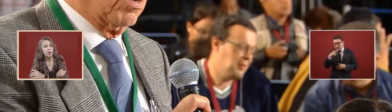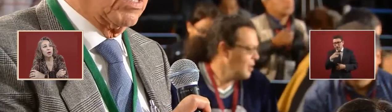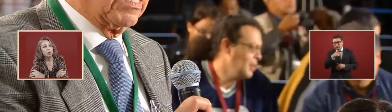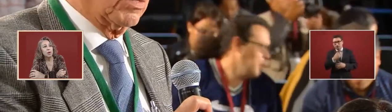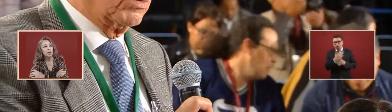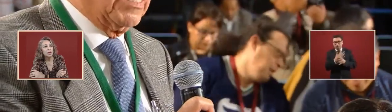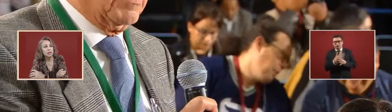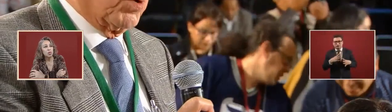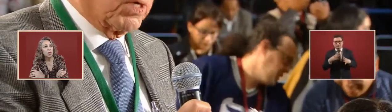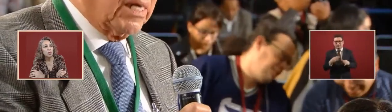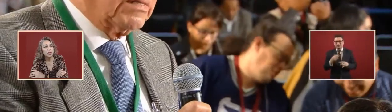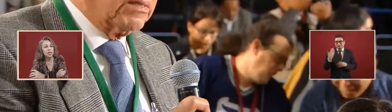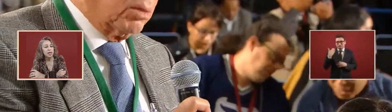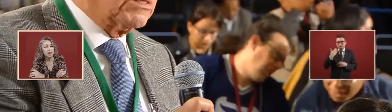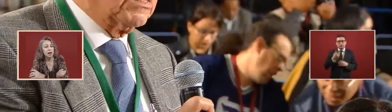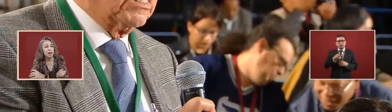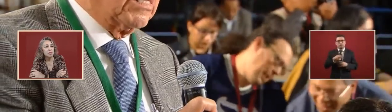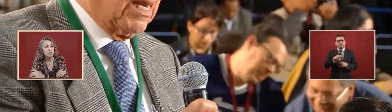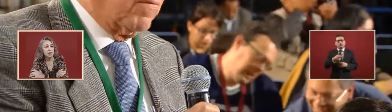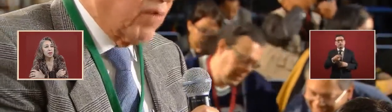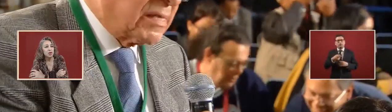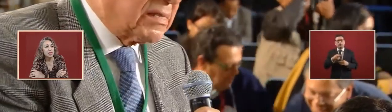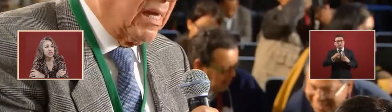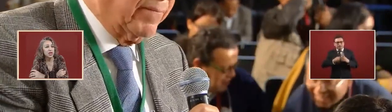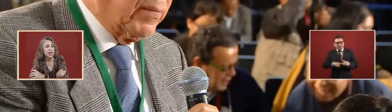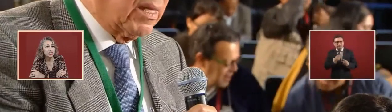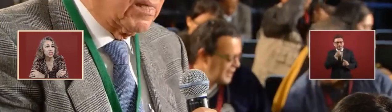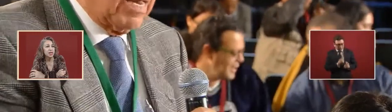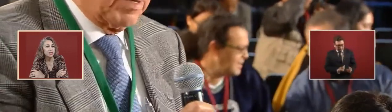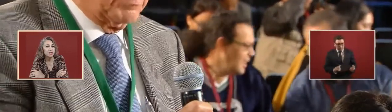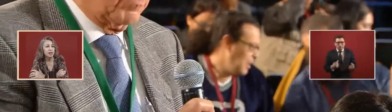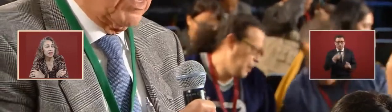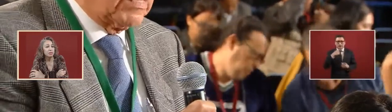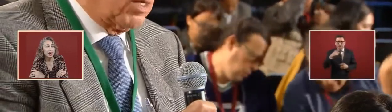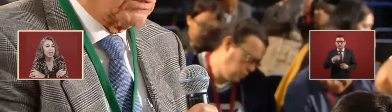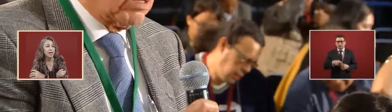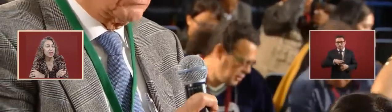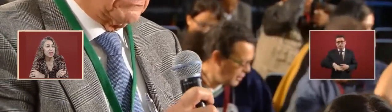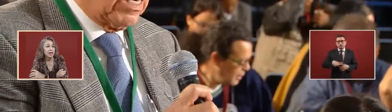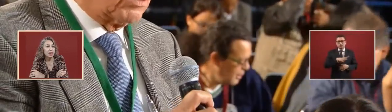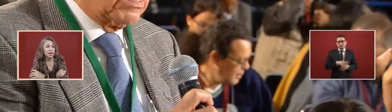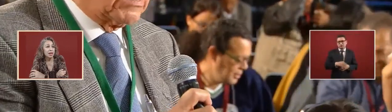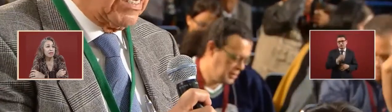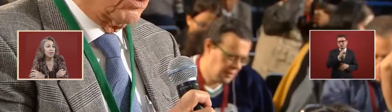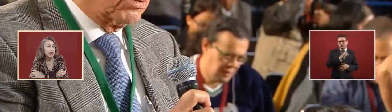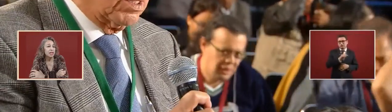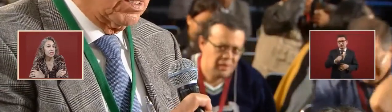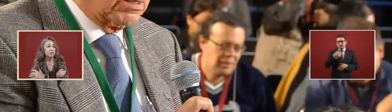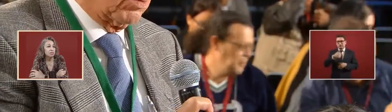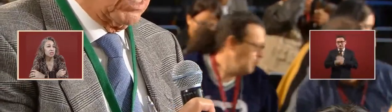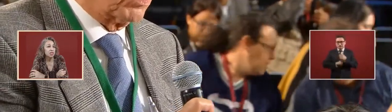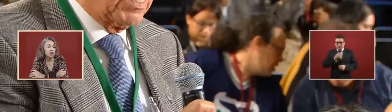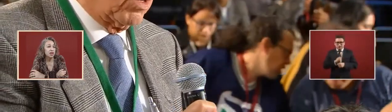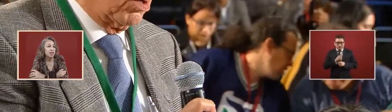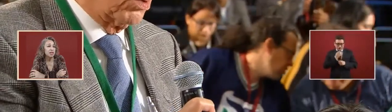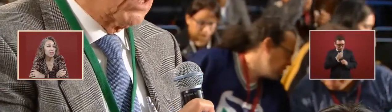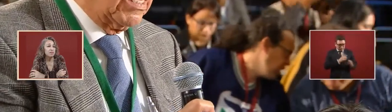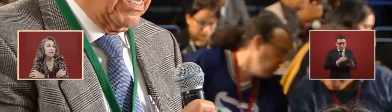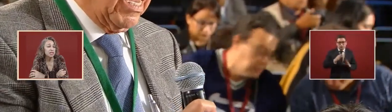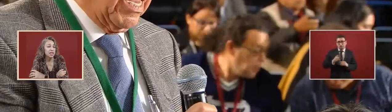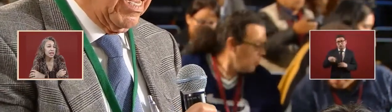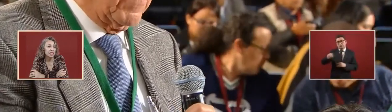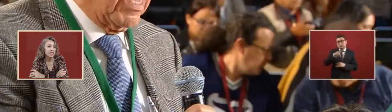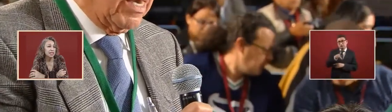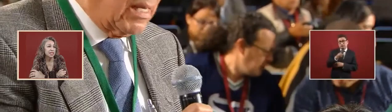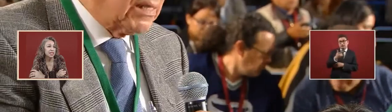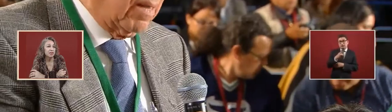what will role will be new education play if it hasn't started in the